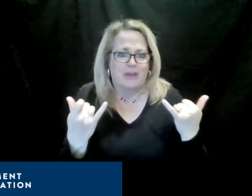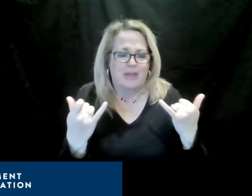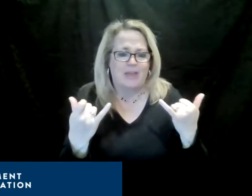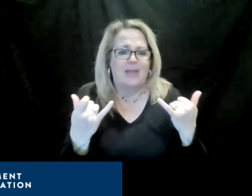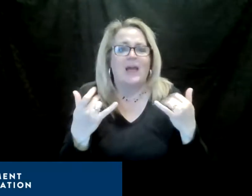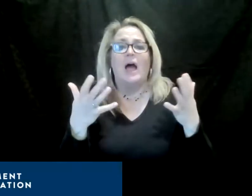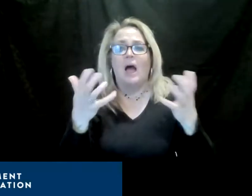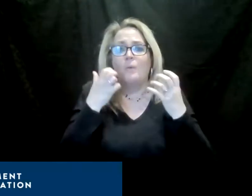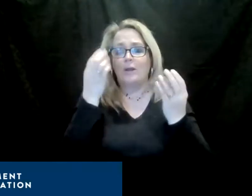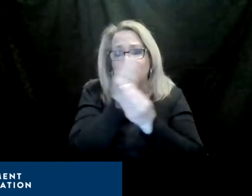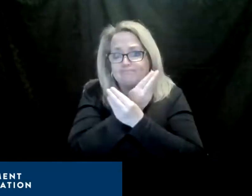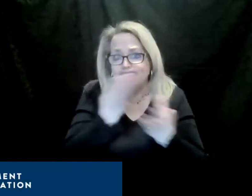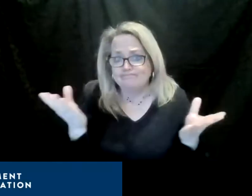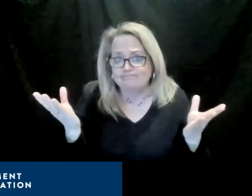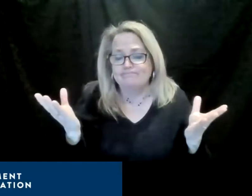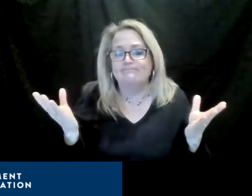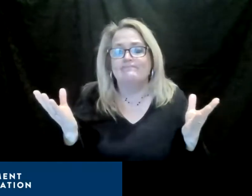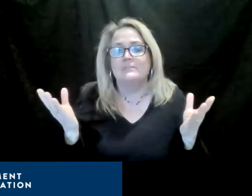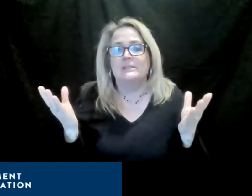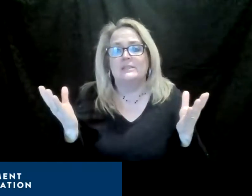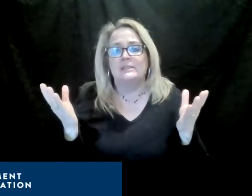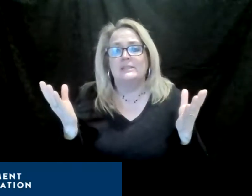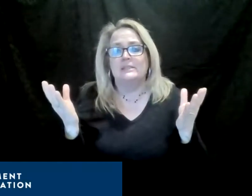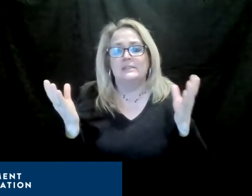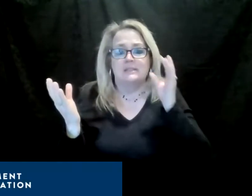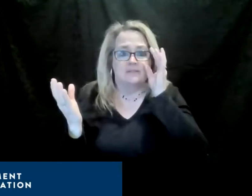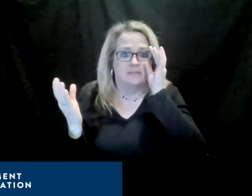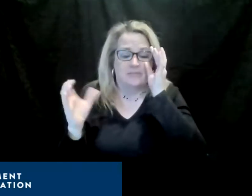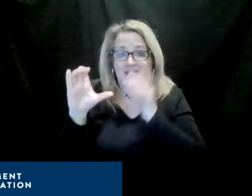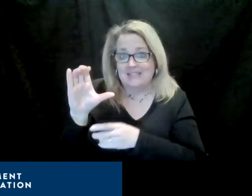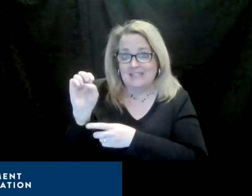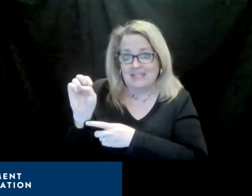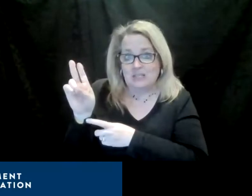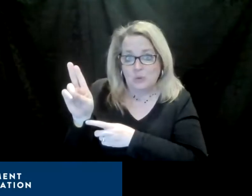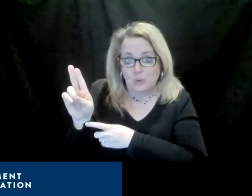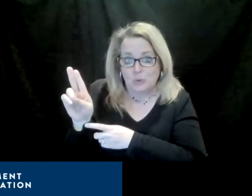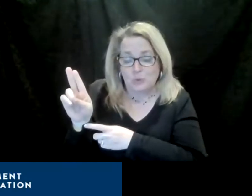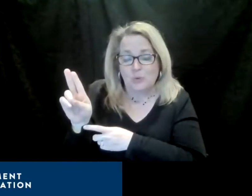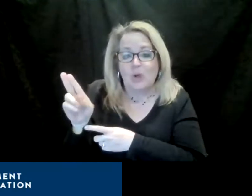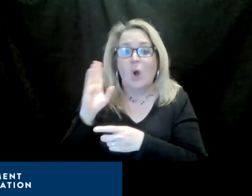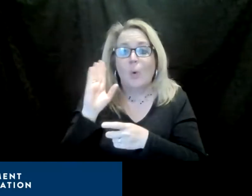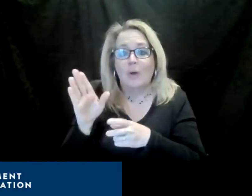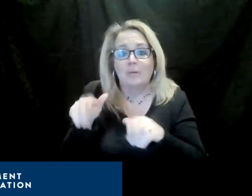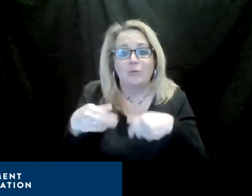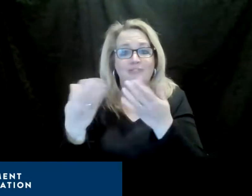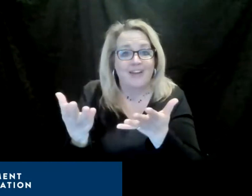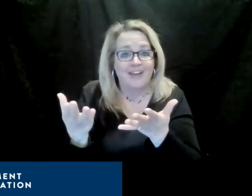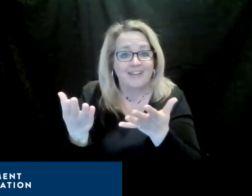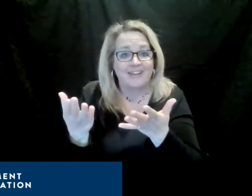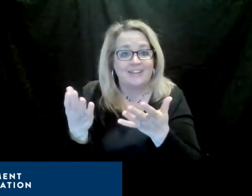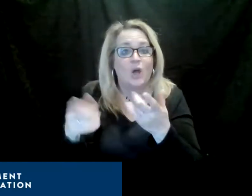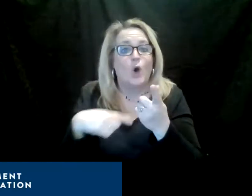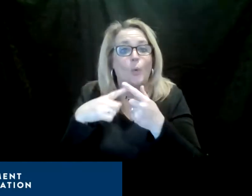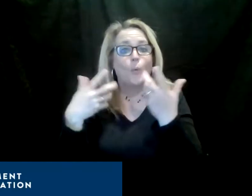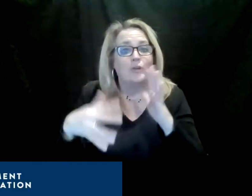want to let folks know that the CEU will be provided after you fill out